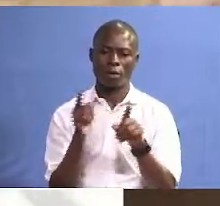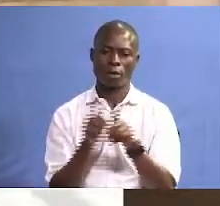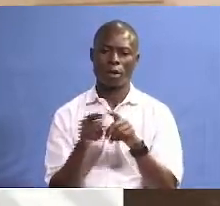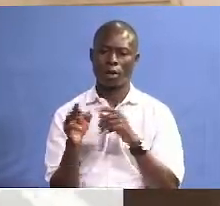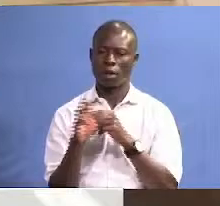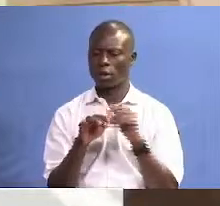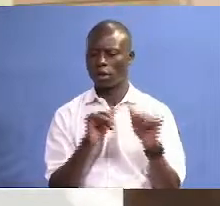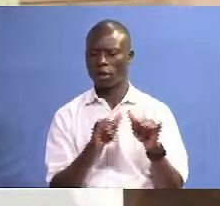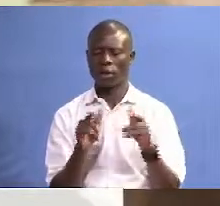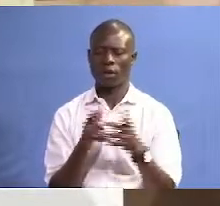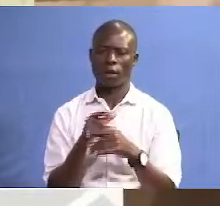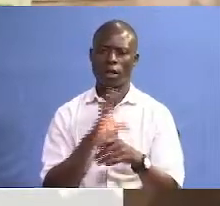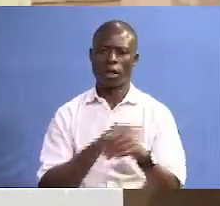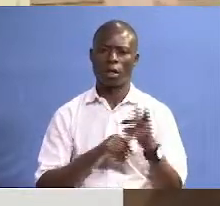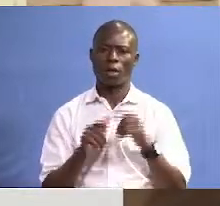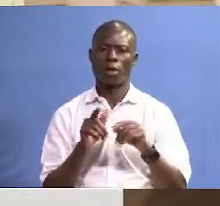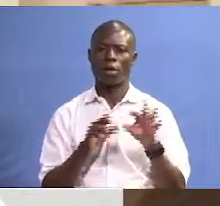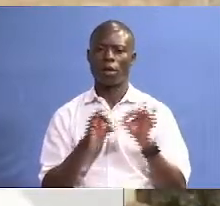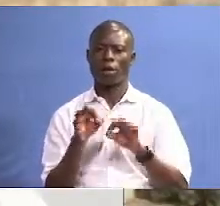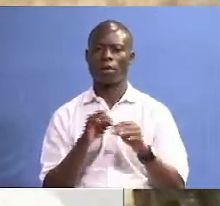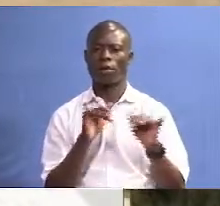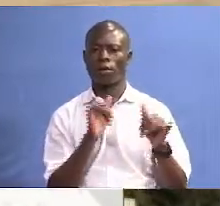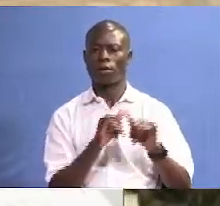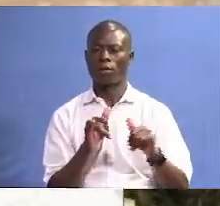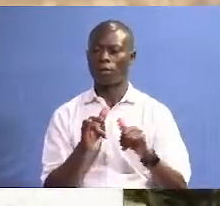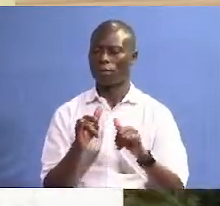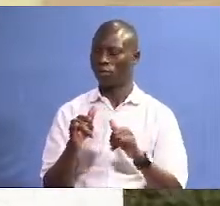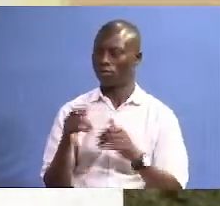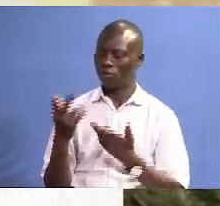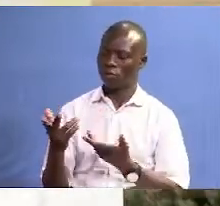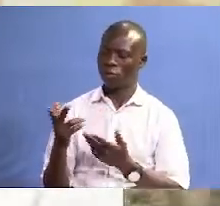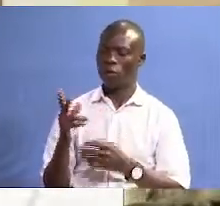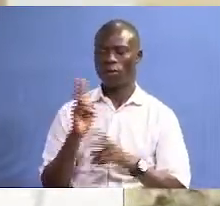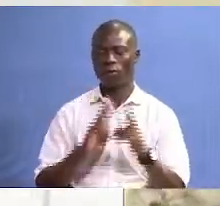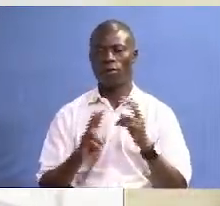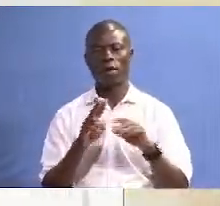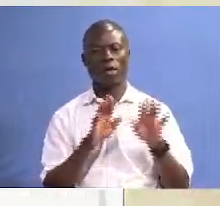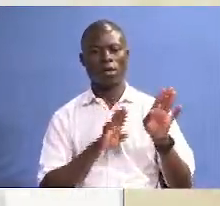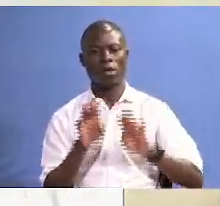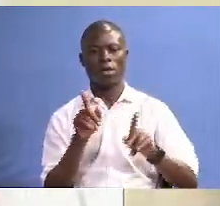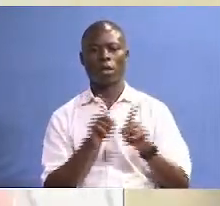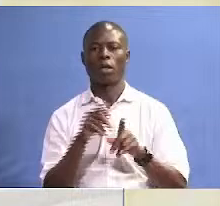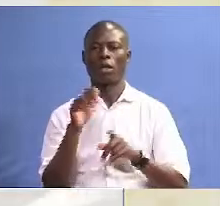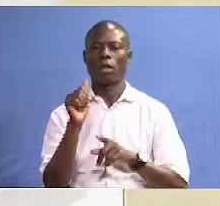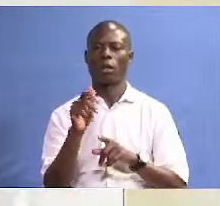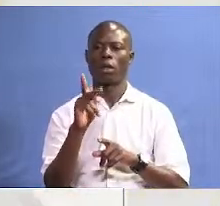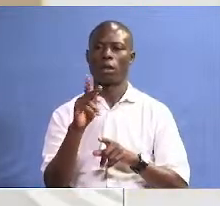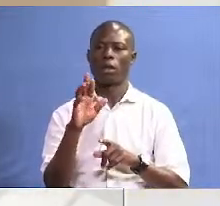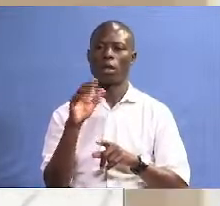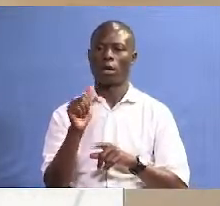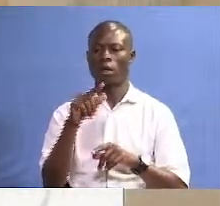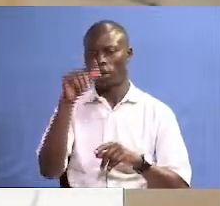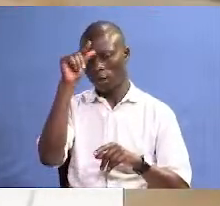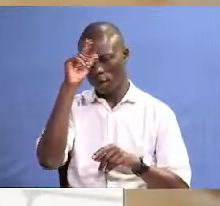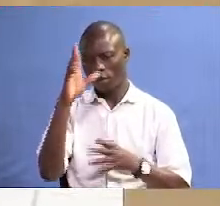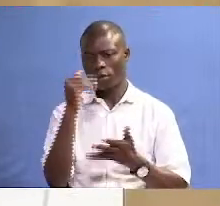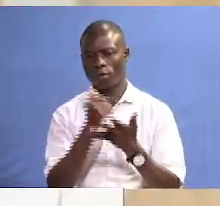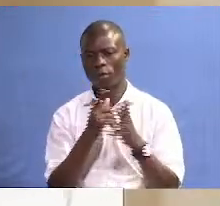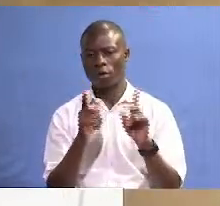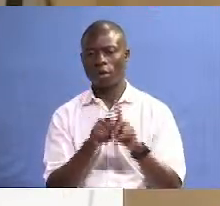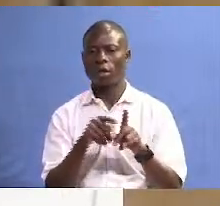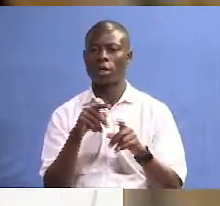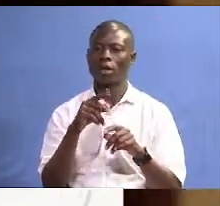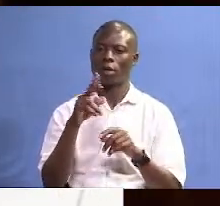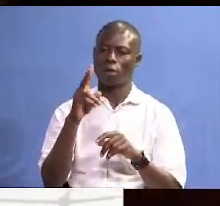making efforts to seek out and bring to justice violent goons who destroyed property at KRA and governor's offices valued at 20 million